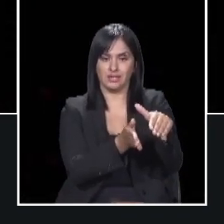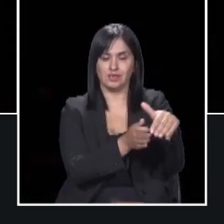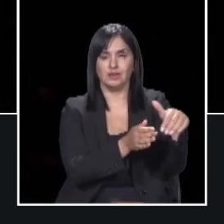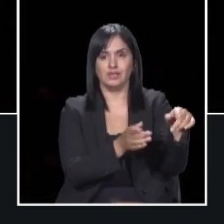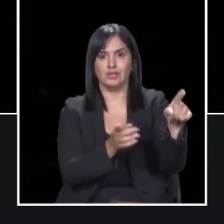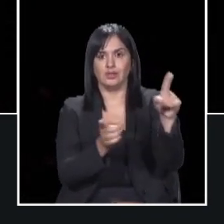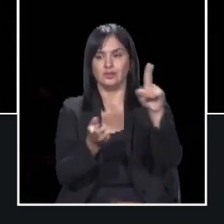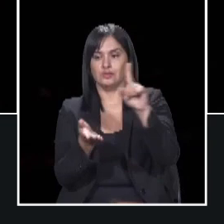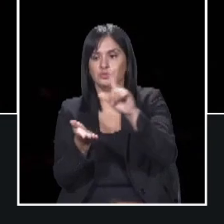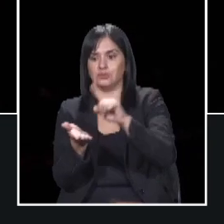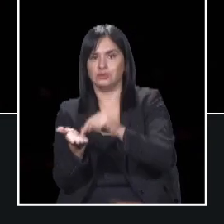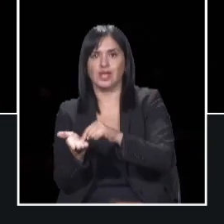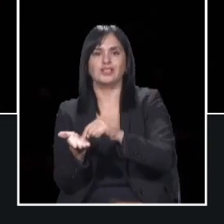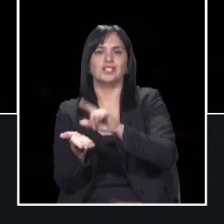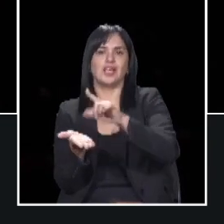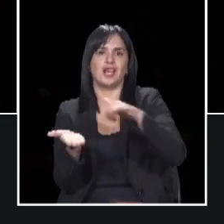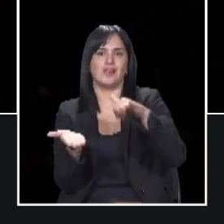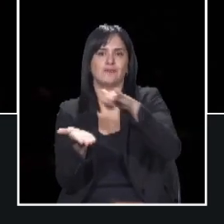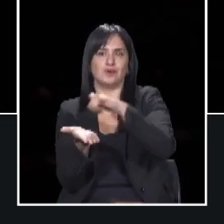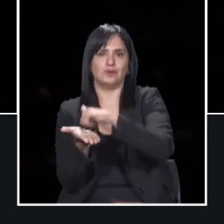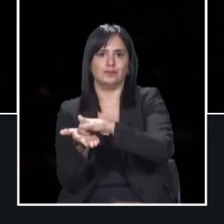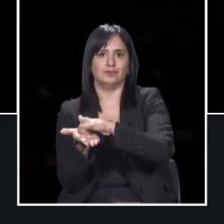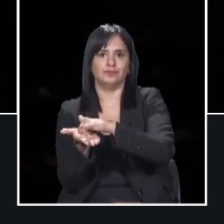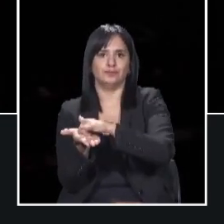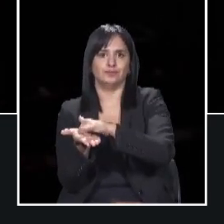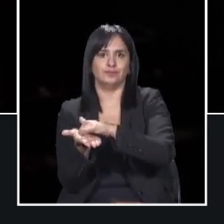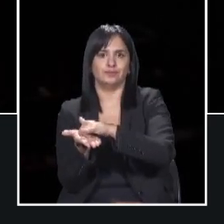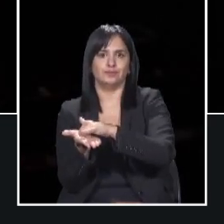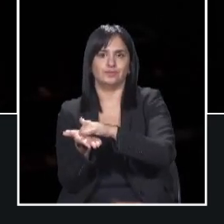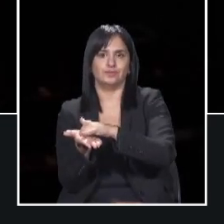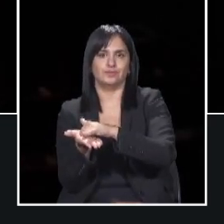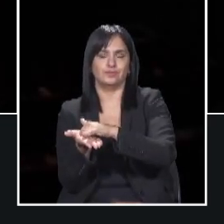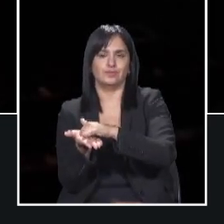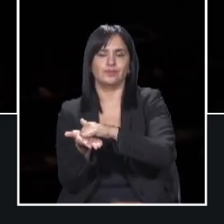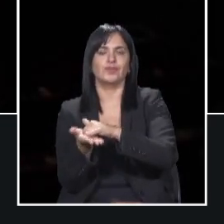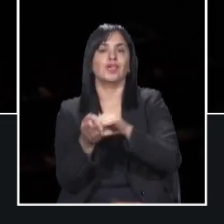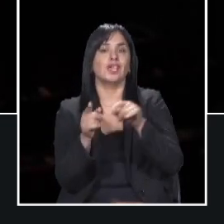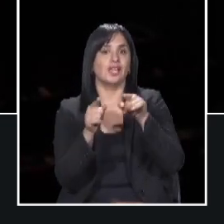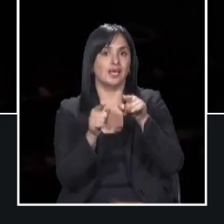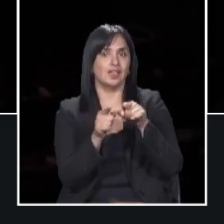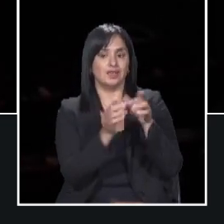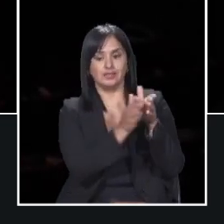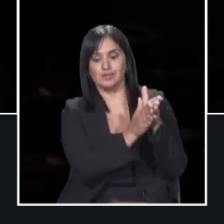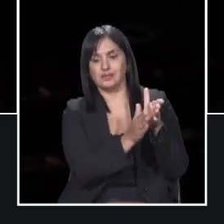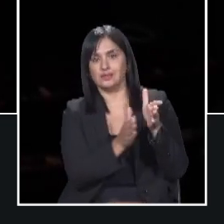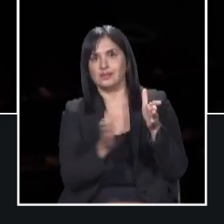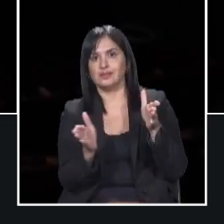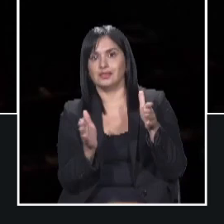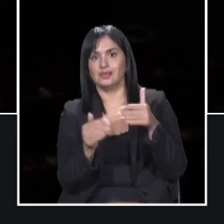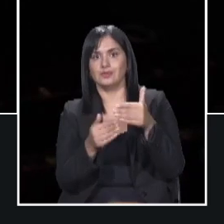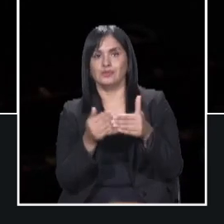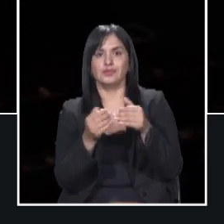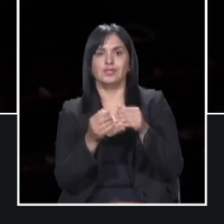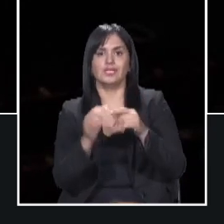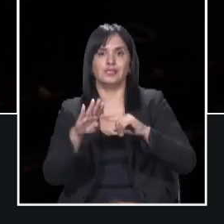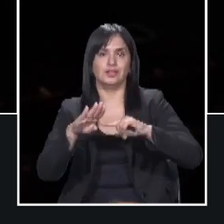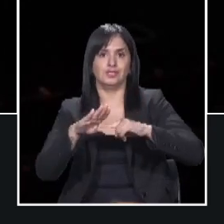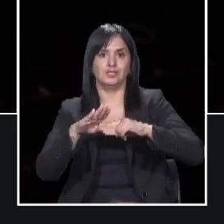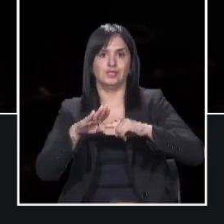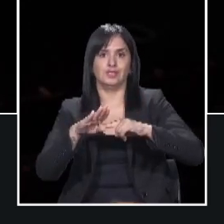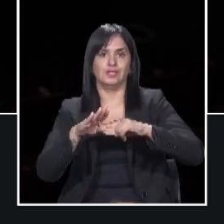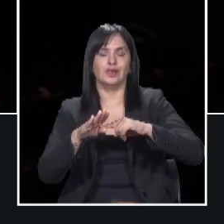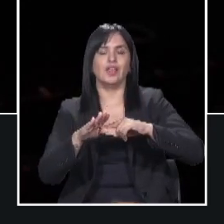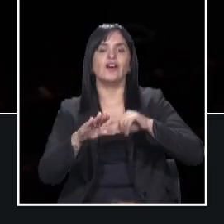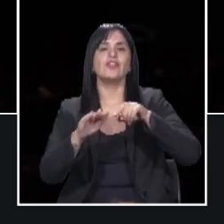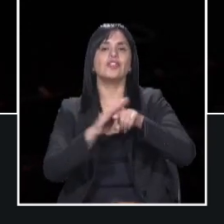Okay. So that's the deployment of the technology in the airport space. But